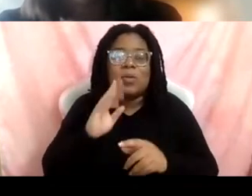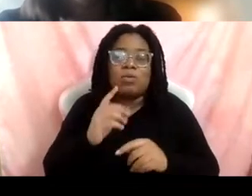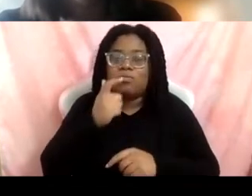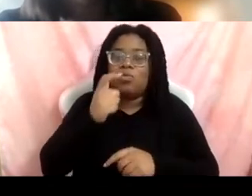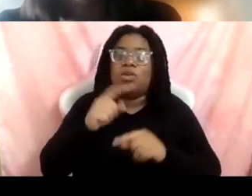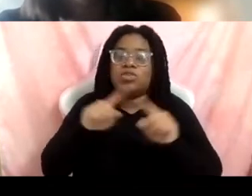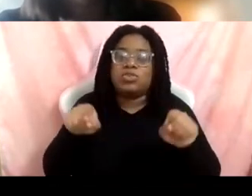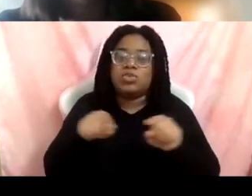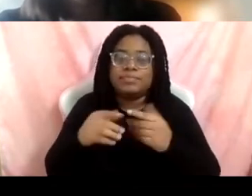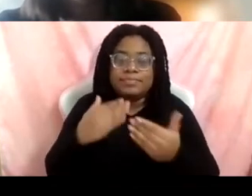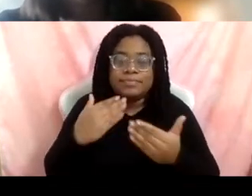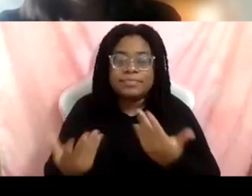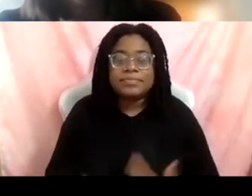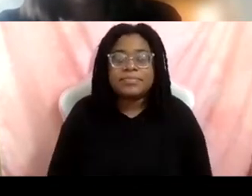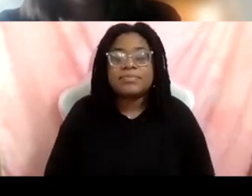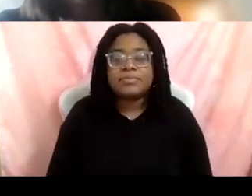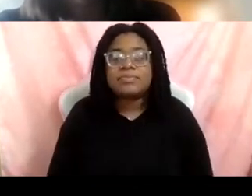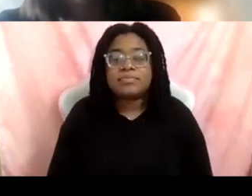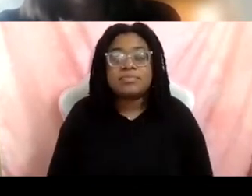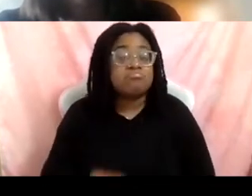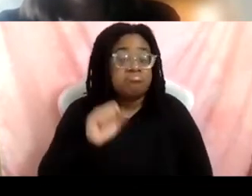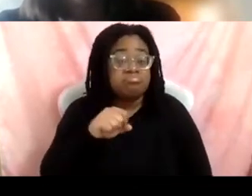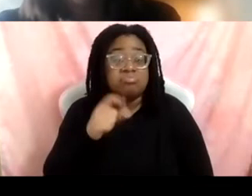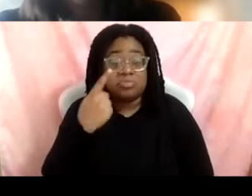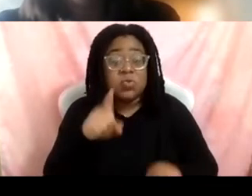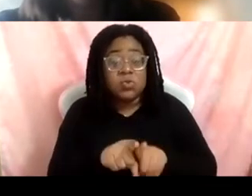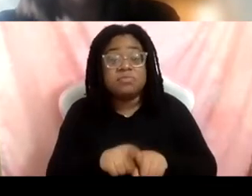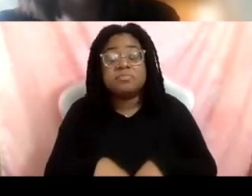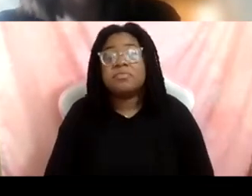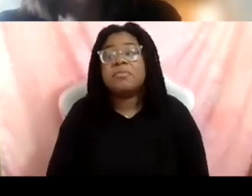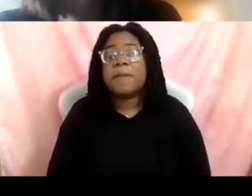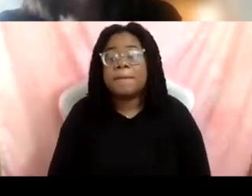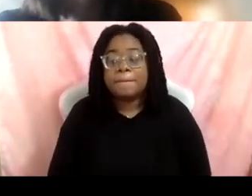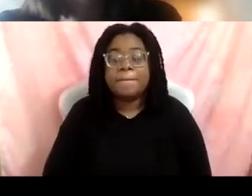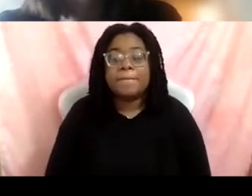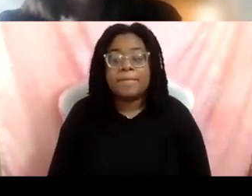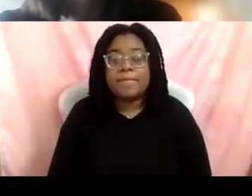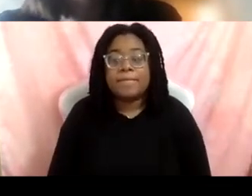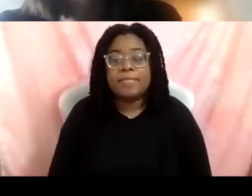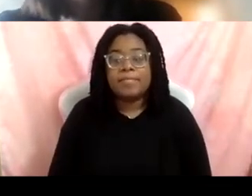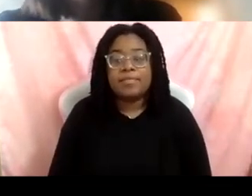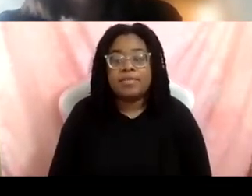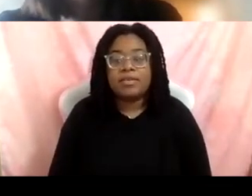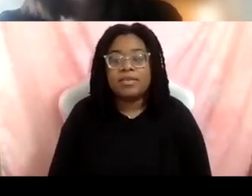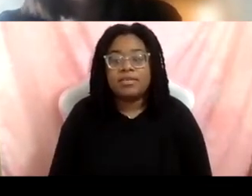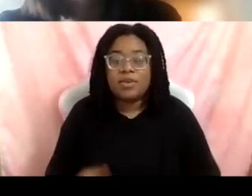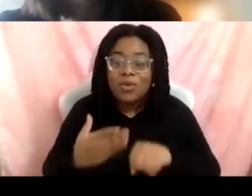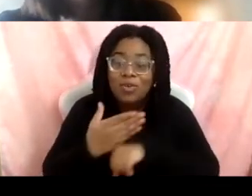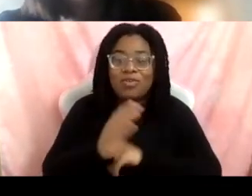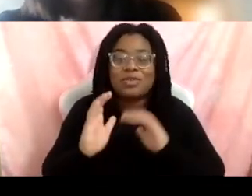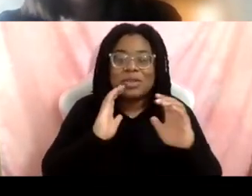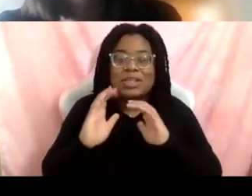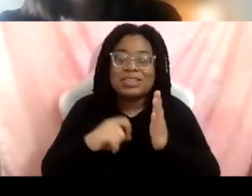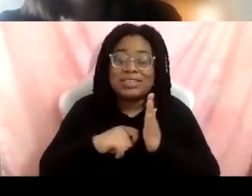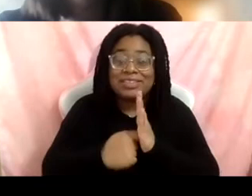Yeah, totally agree with that. And I think yeah, over communication is key,